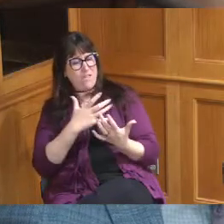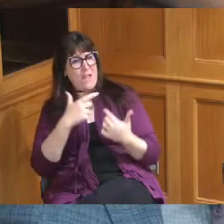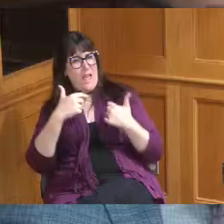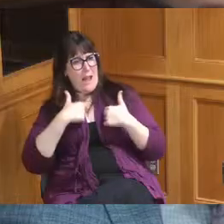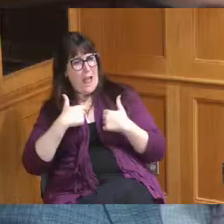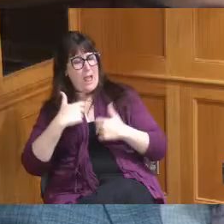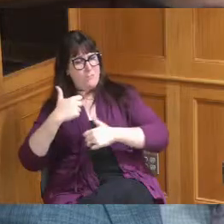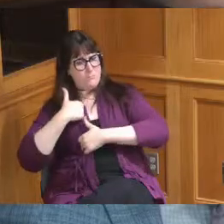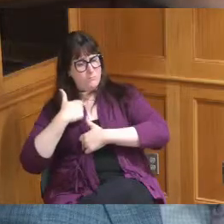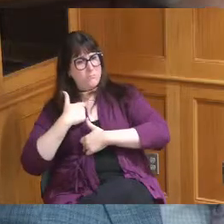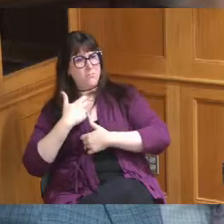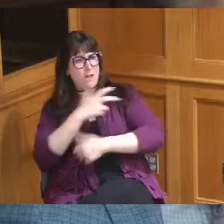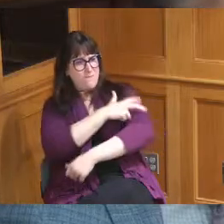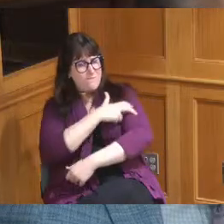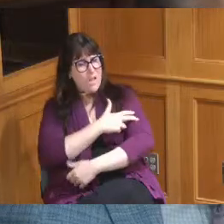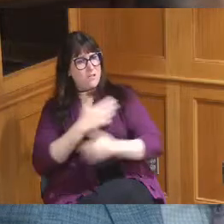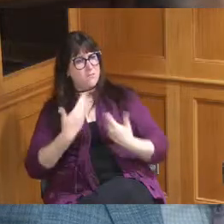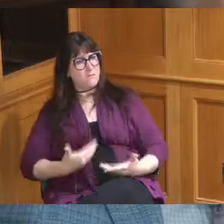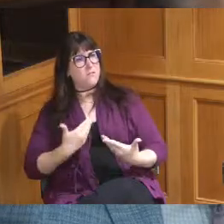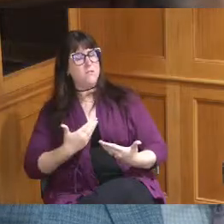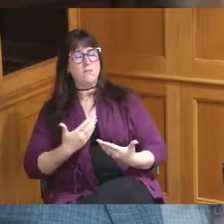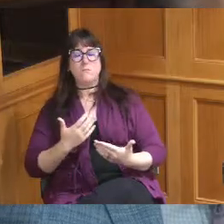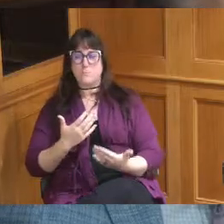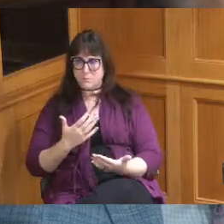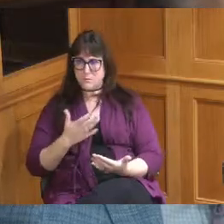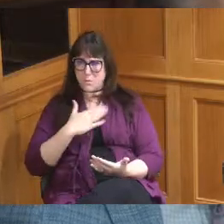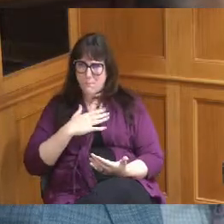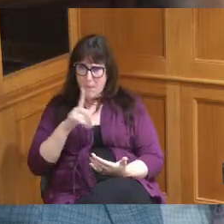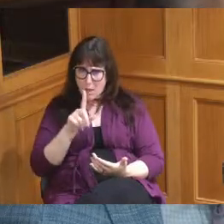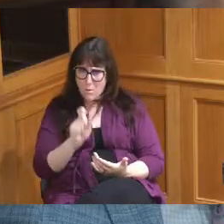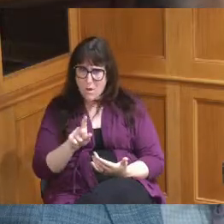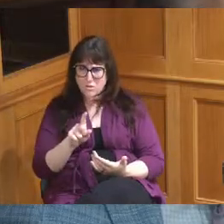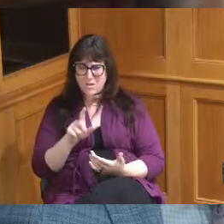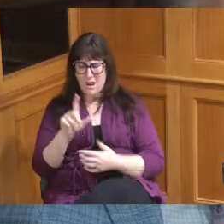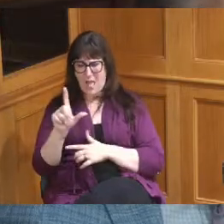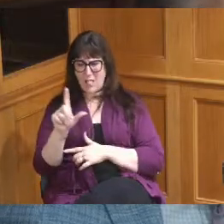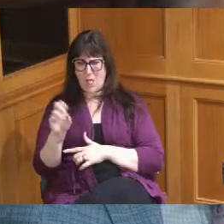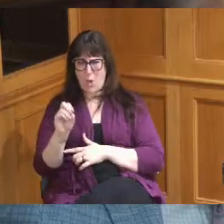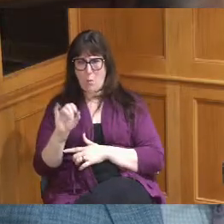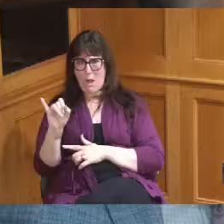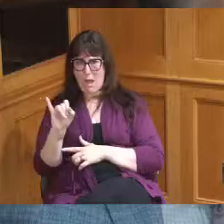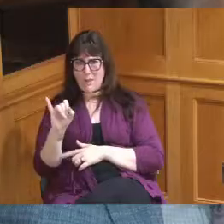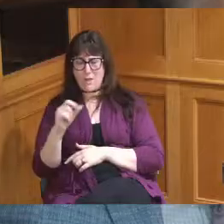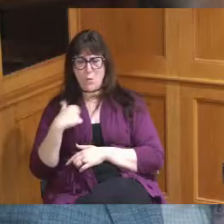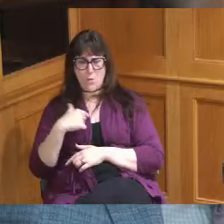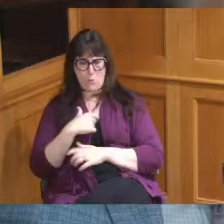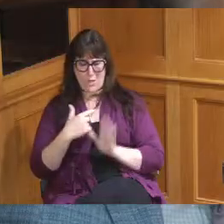country. So my question in this LOI, since